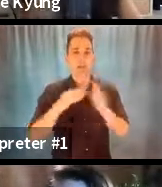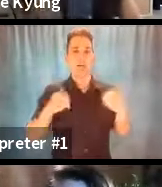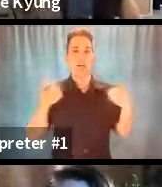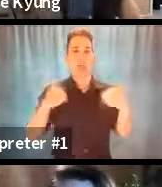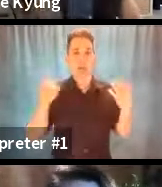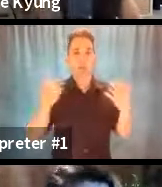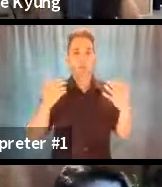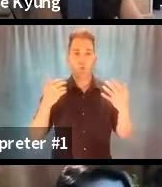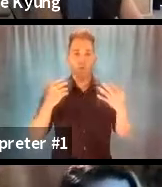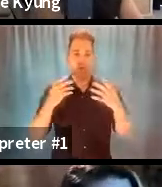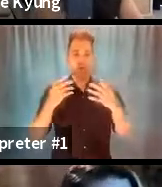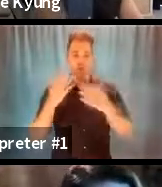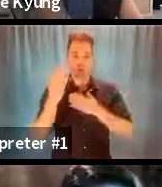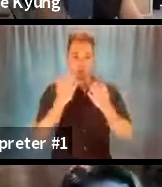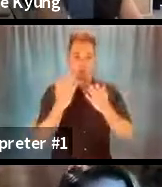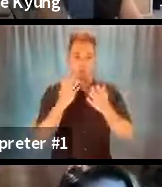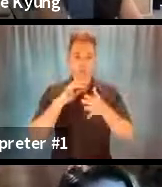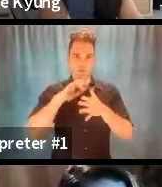infrastructure.